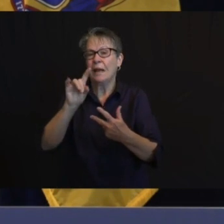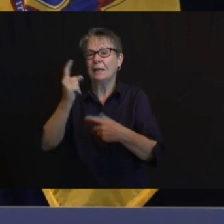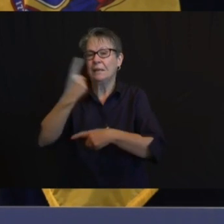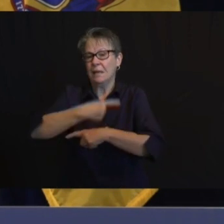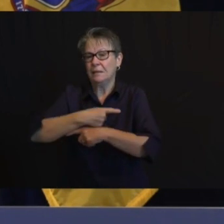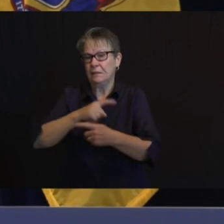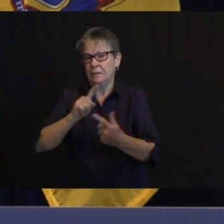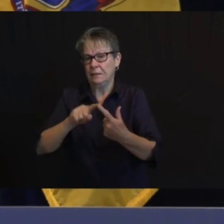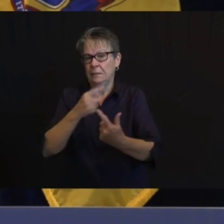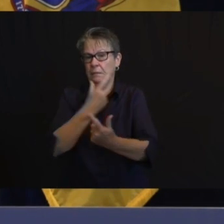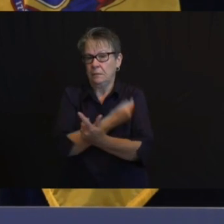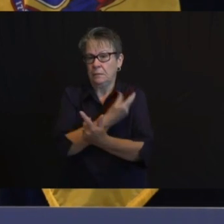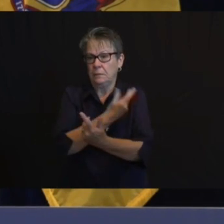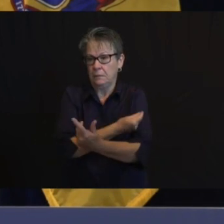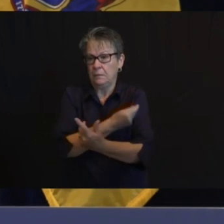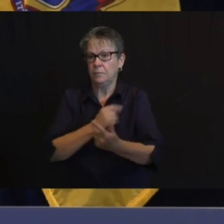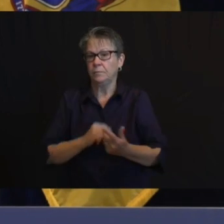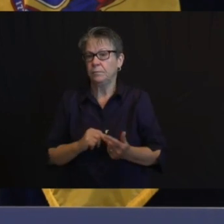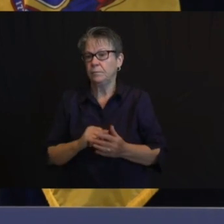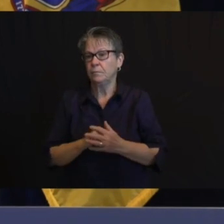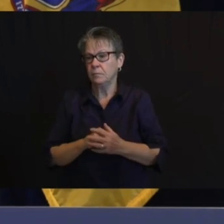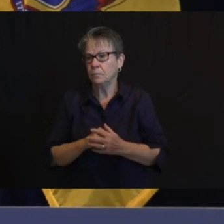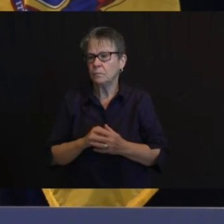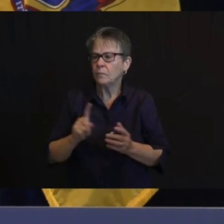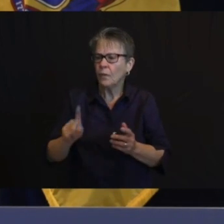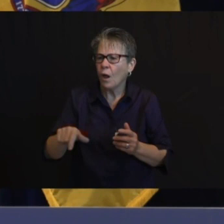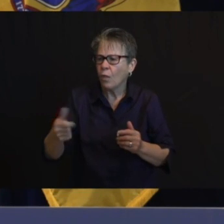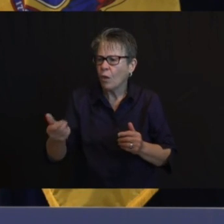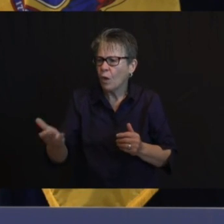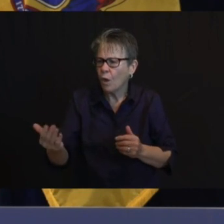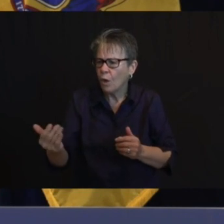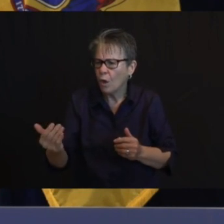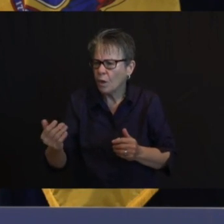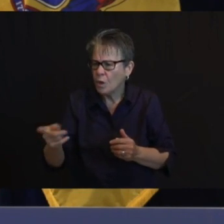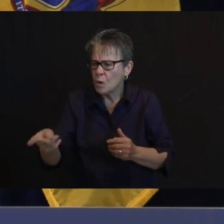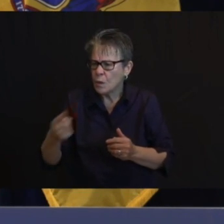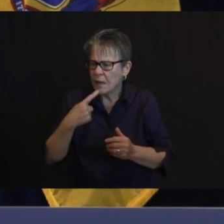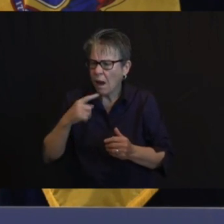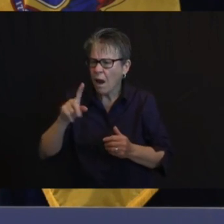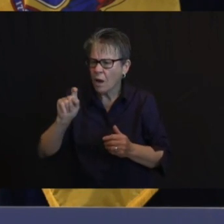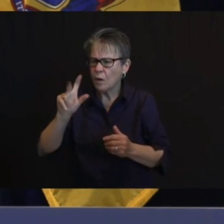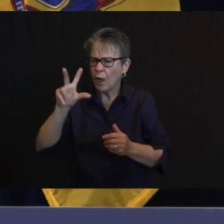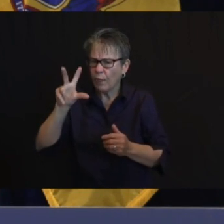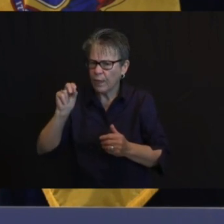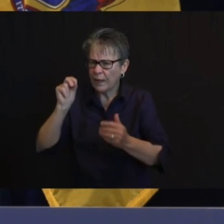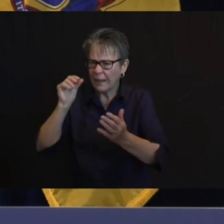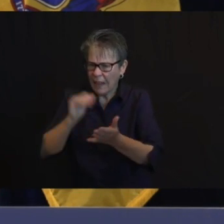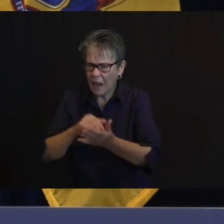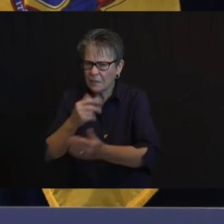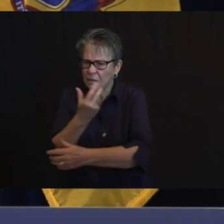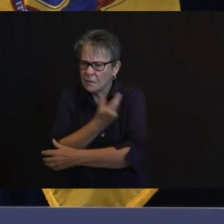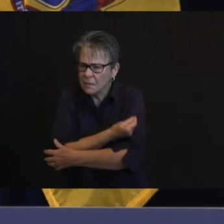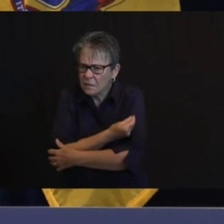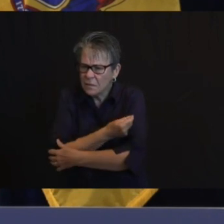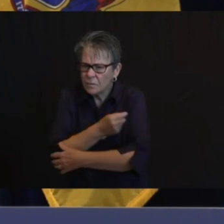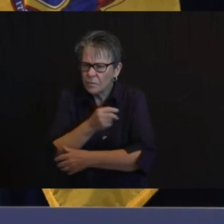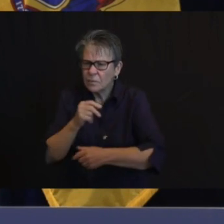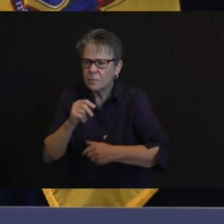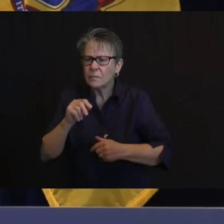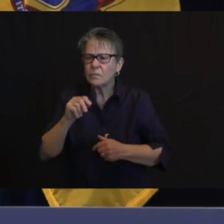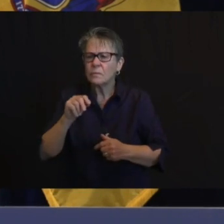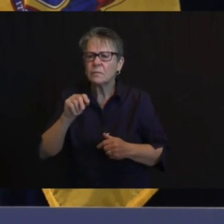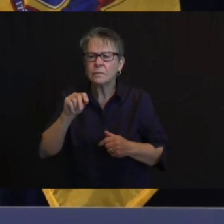afternoon. When you say we'll get 130,000 doses of the Pfizer vaccine, does that mean it will go to 130,000 people